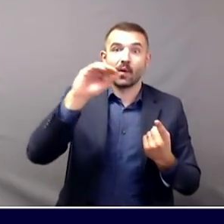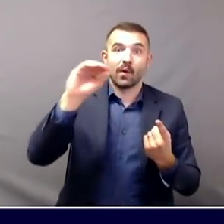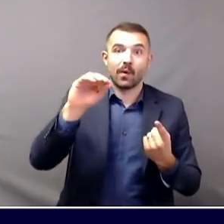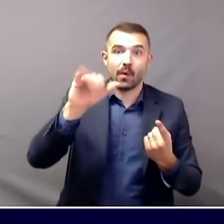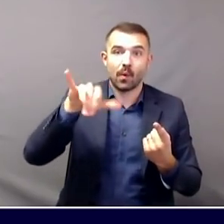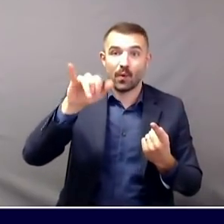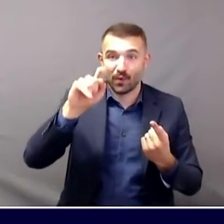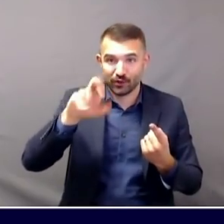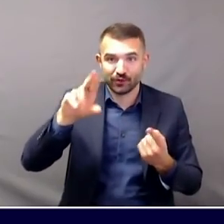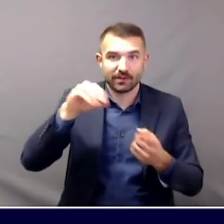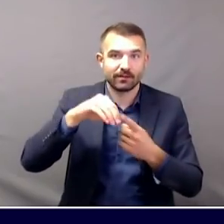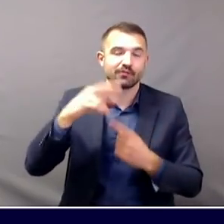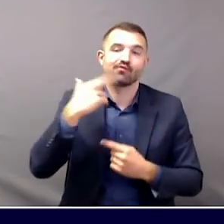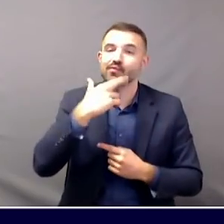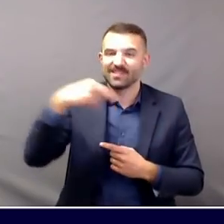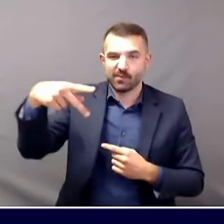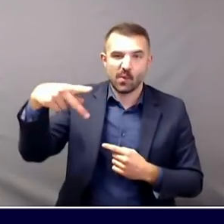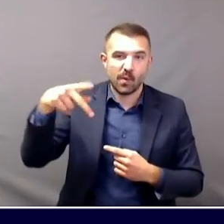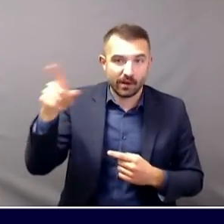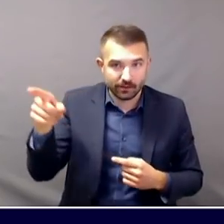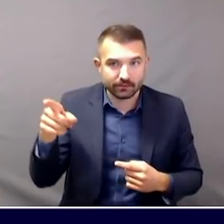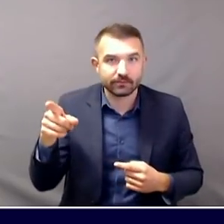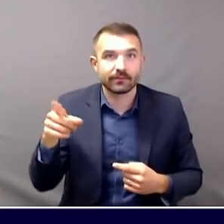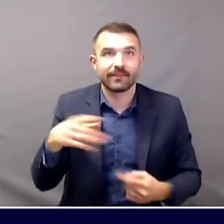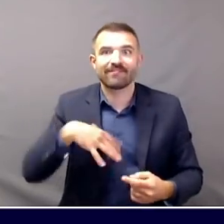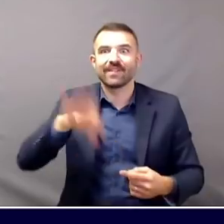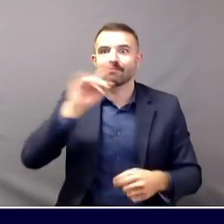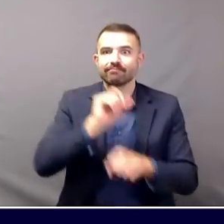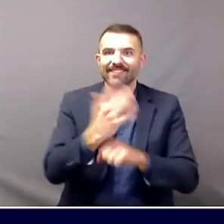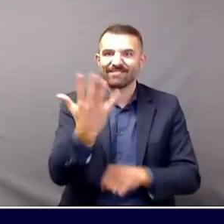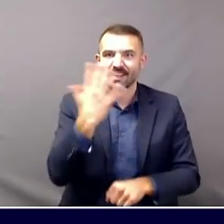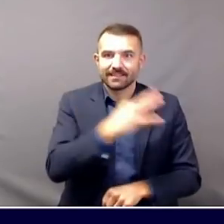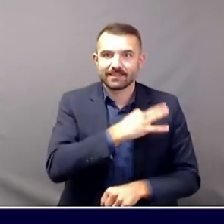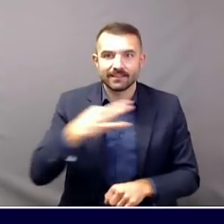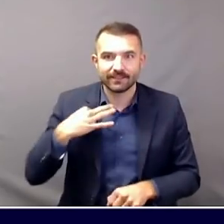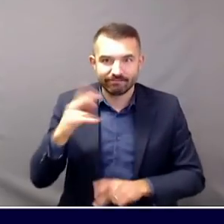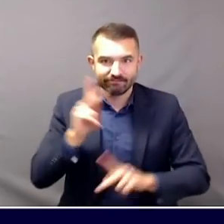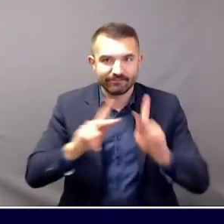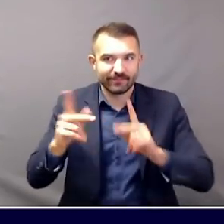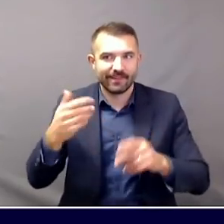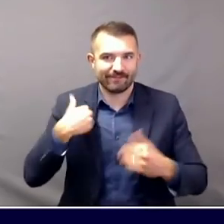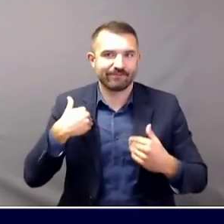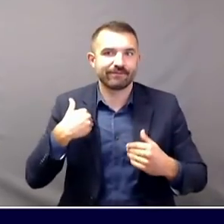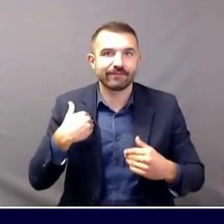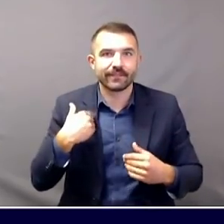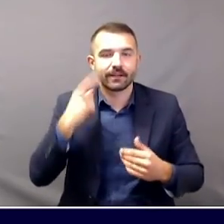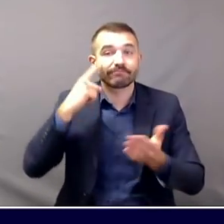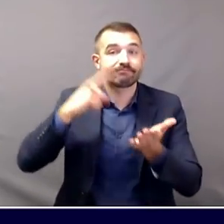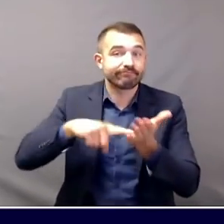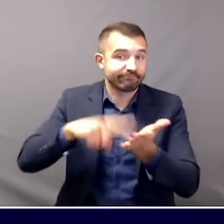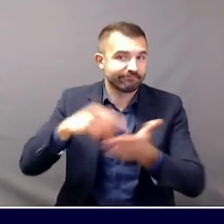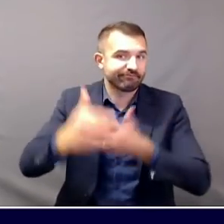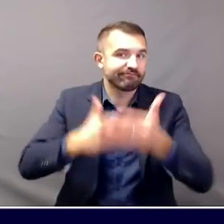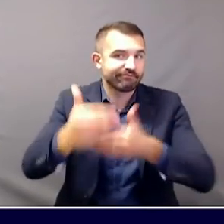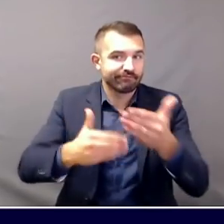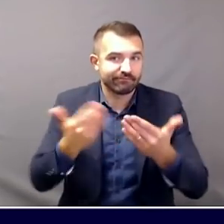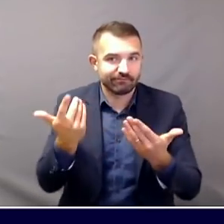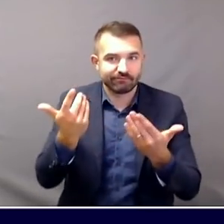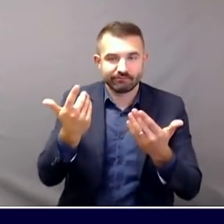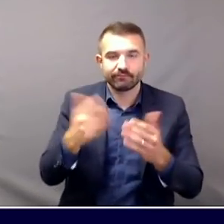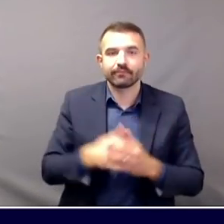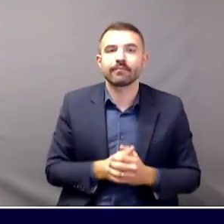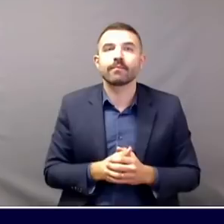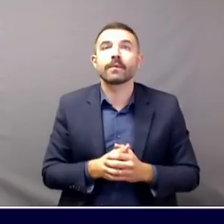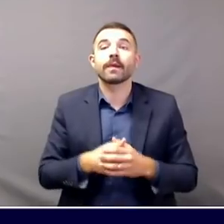detected COVID-19 among 5 staff members. We've also opened an epidemiological investigation into Willow's Restaurant